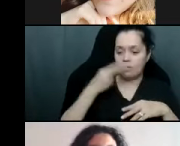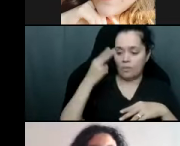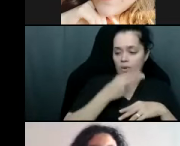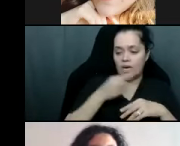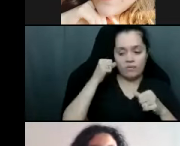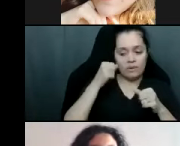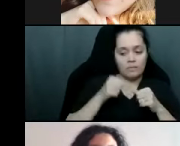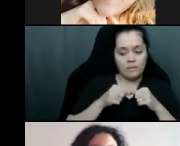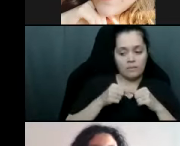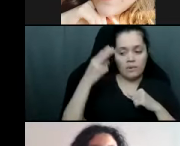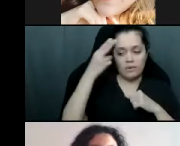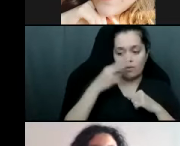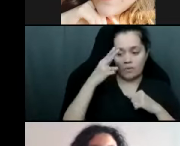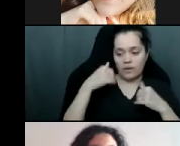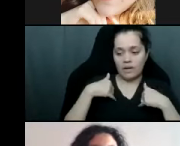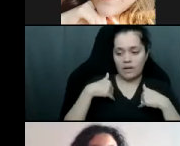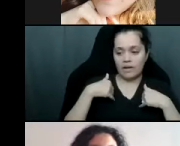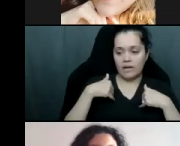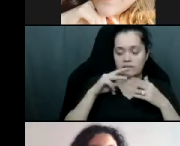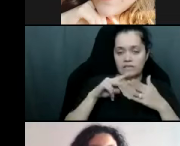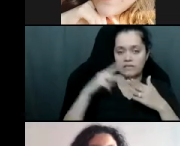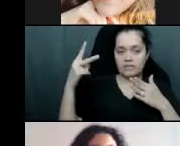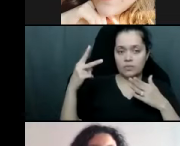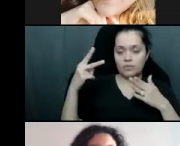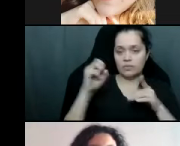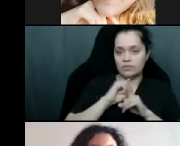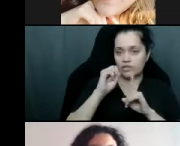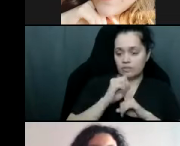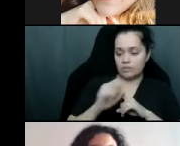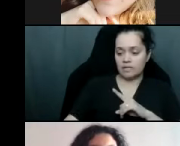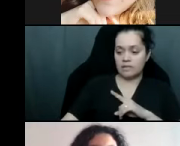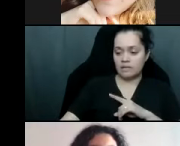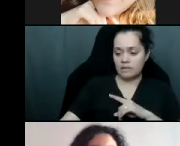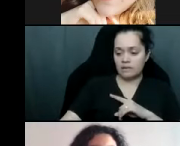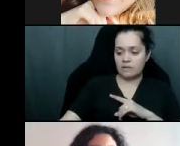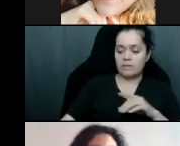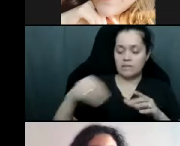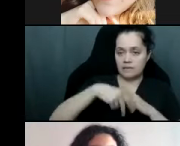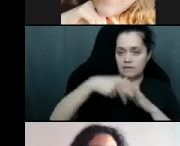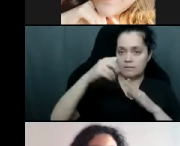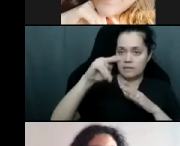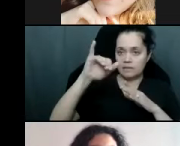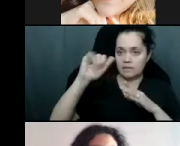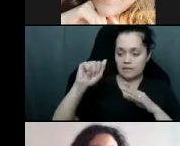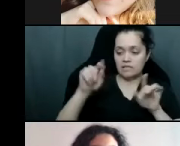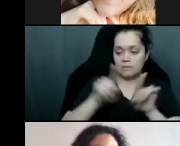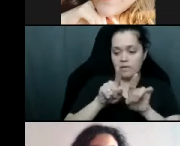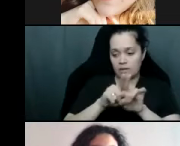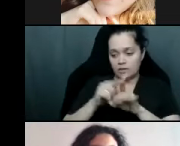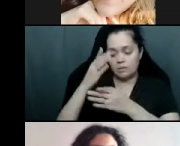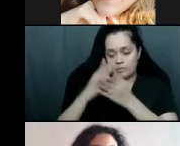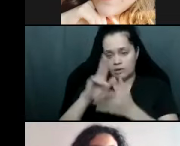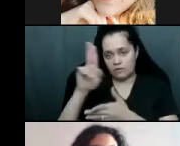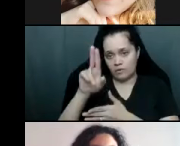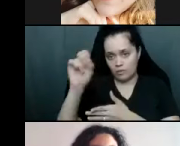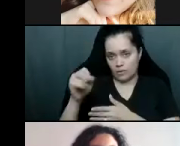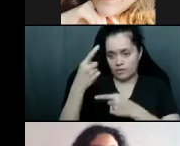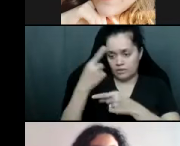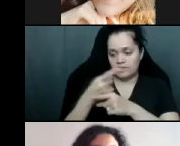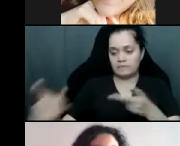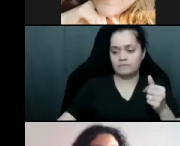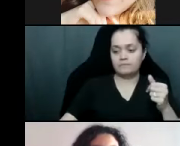that Hawaii has this dual circumstance, being in Polynesia, but also being politically part of the